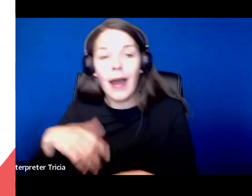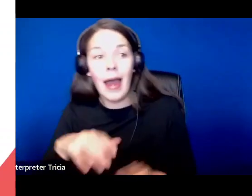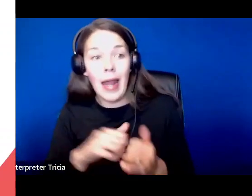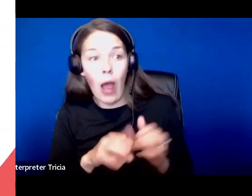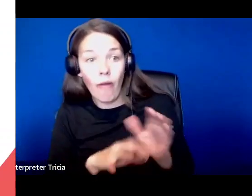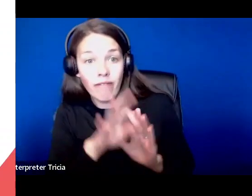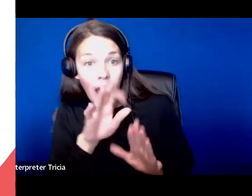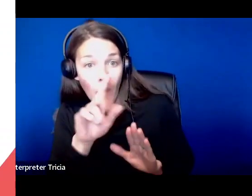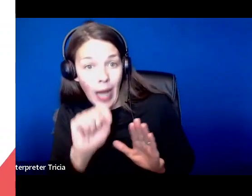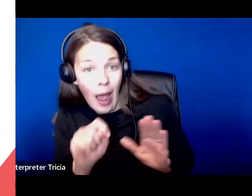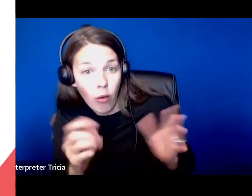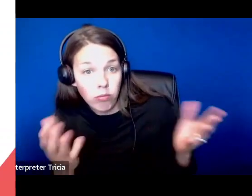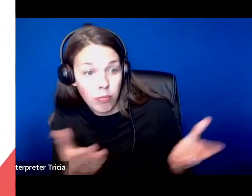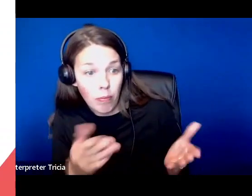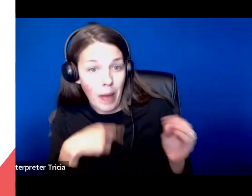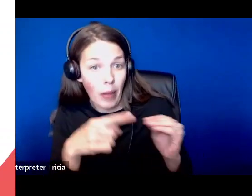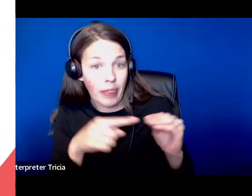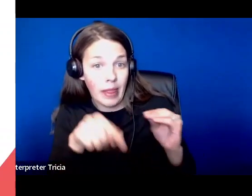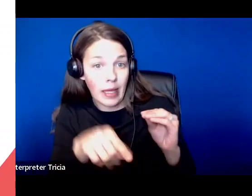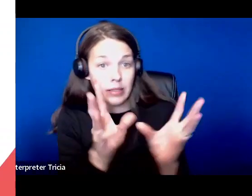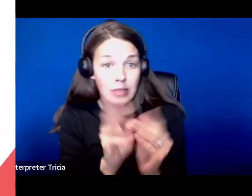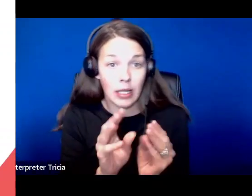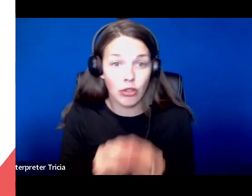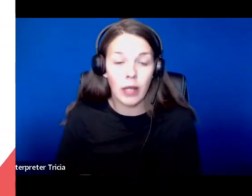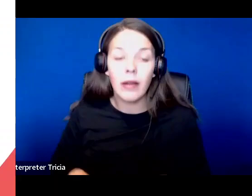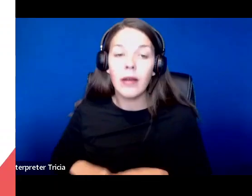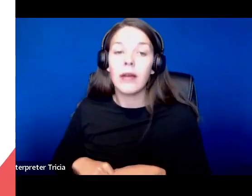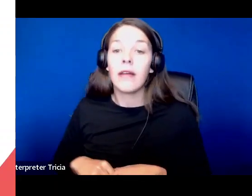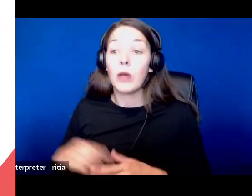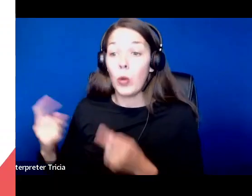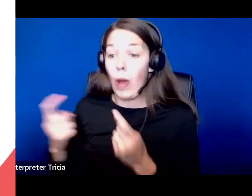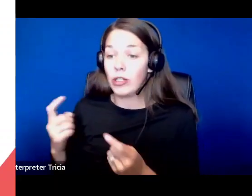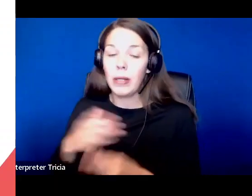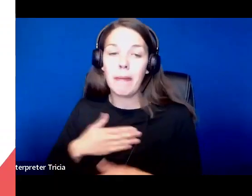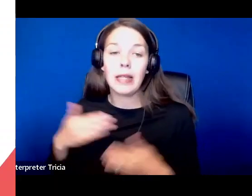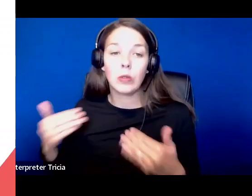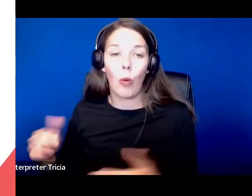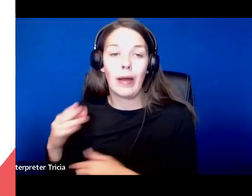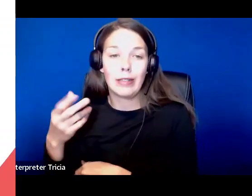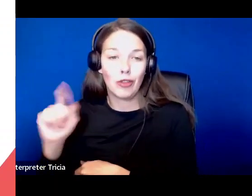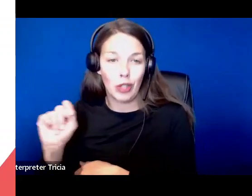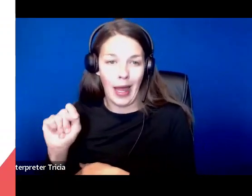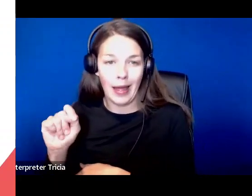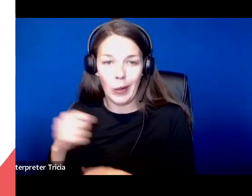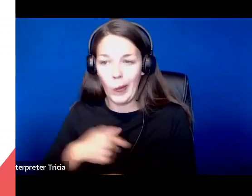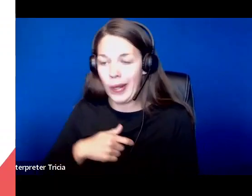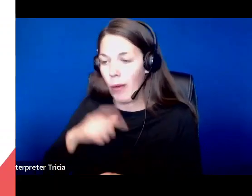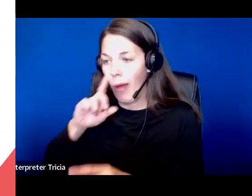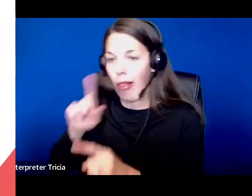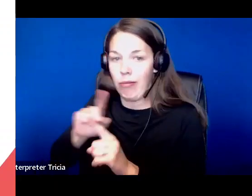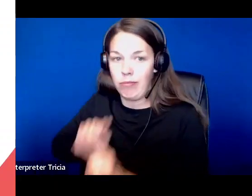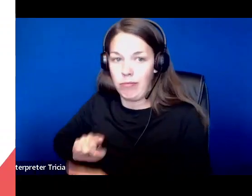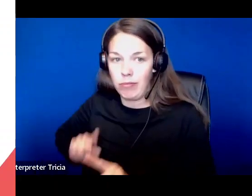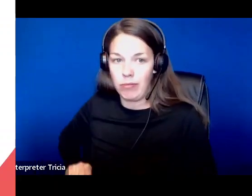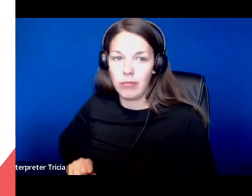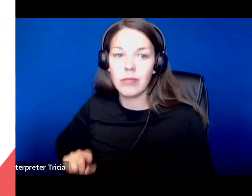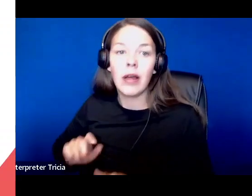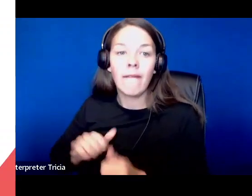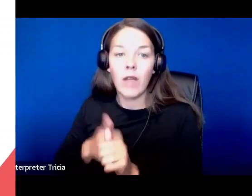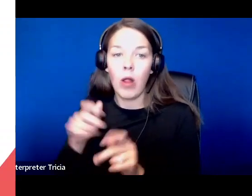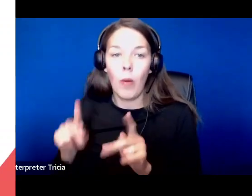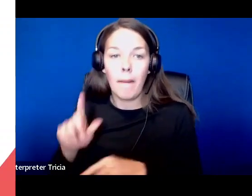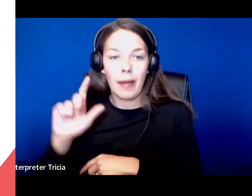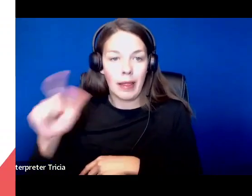If you have questions during today's session, please feel free to enter those questions in the chat and we will coordinate follow-up questions once